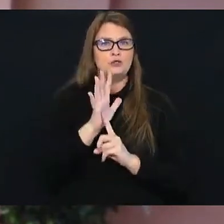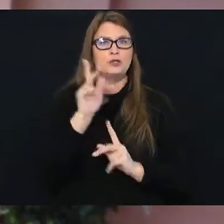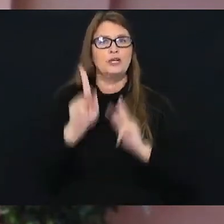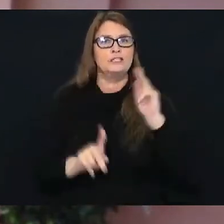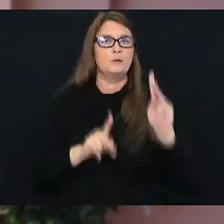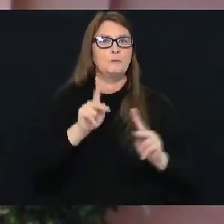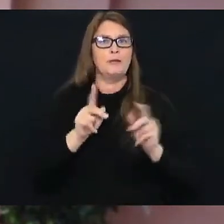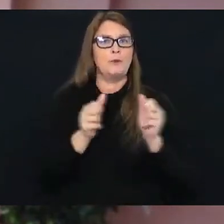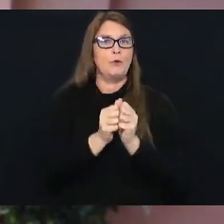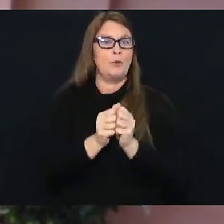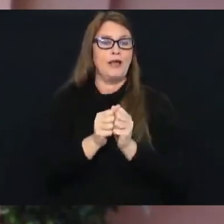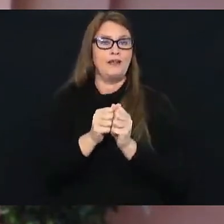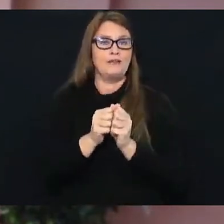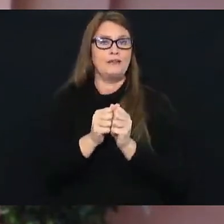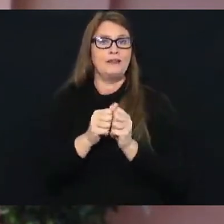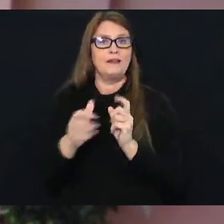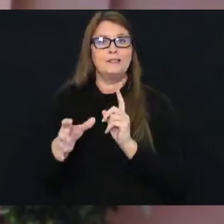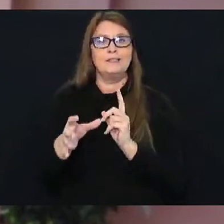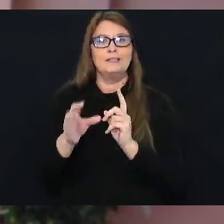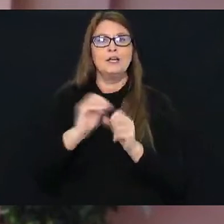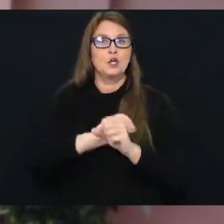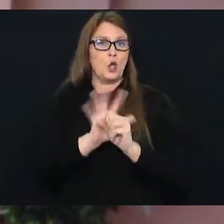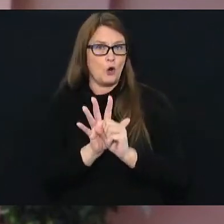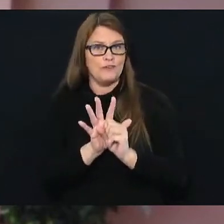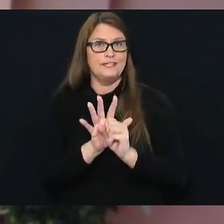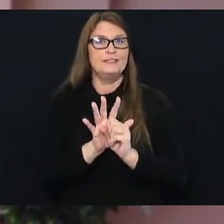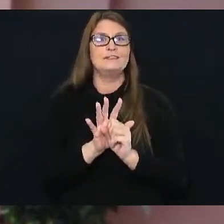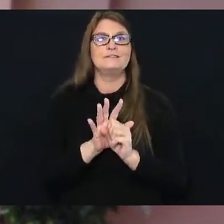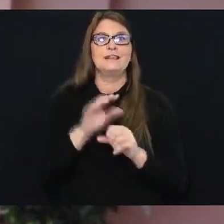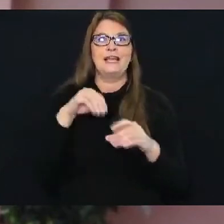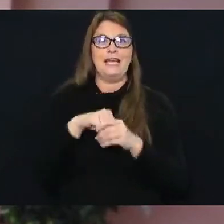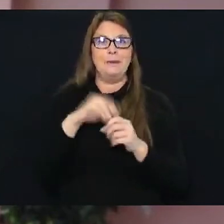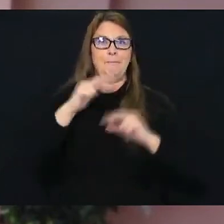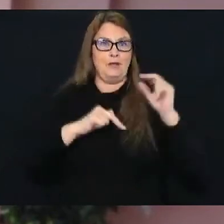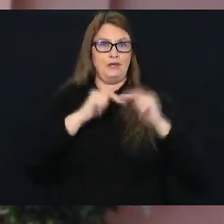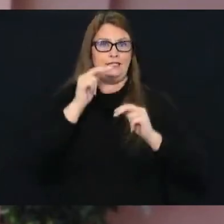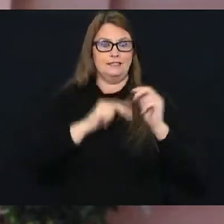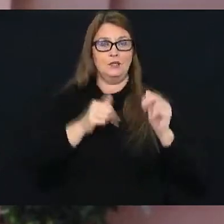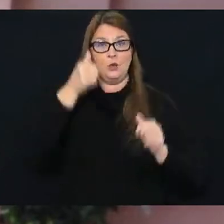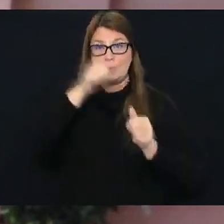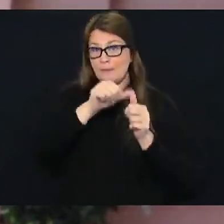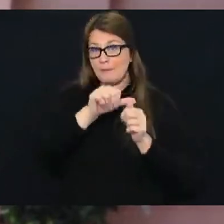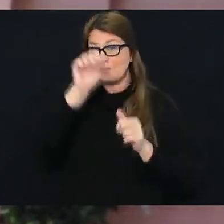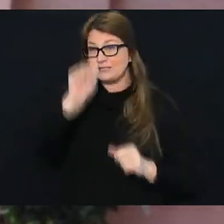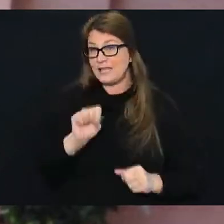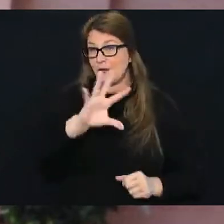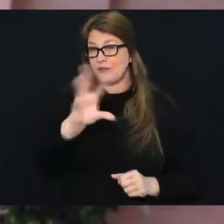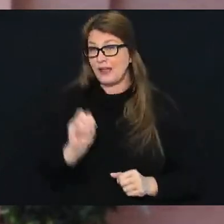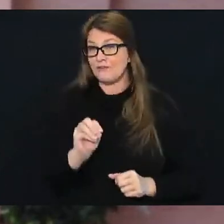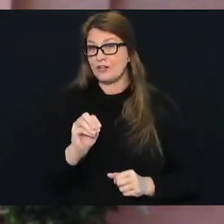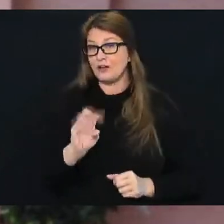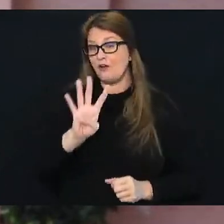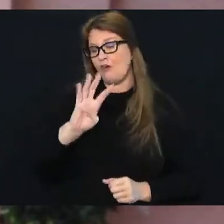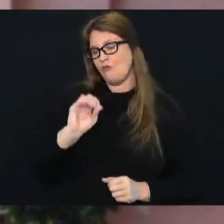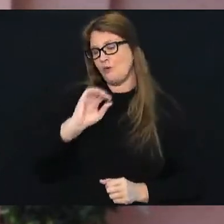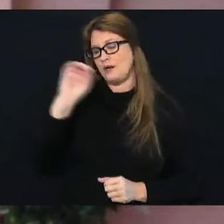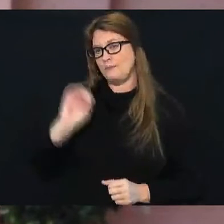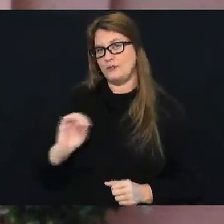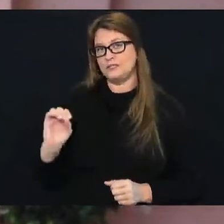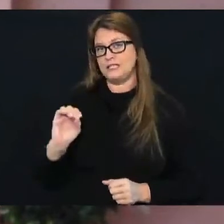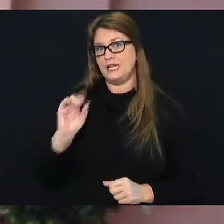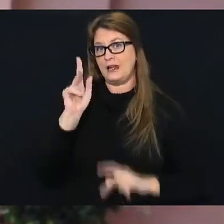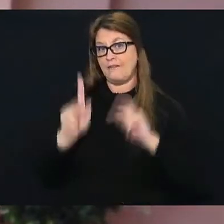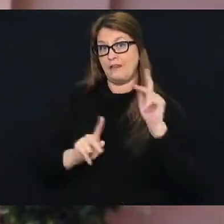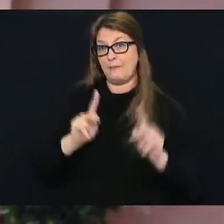with COVID-19 in indoor environments. And remember, in South Africa, about 40% of the people with